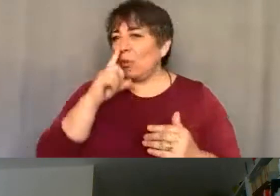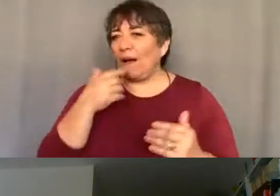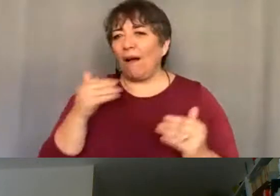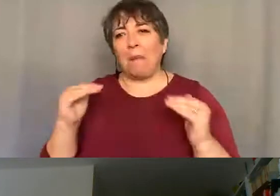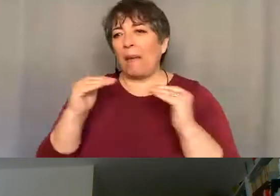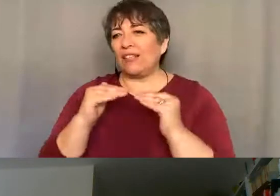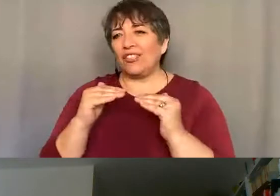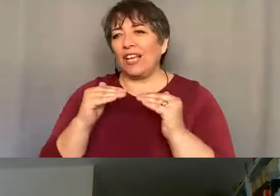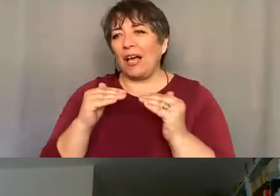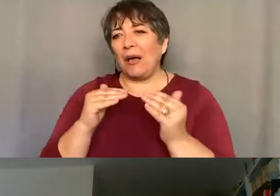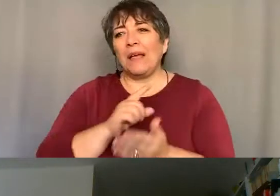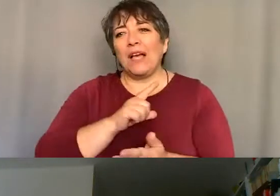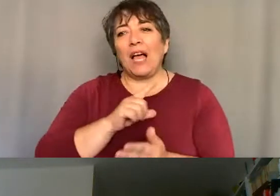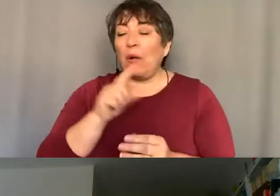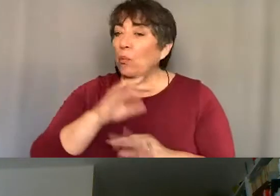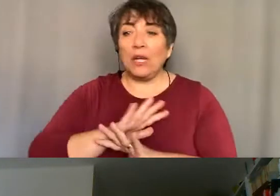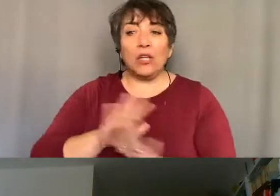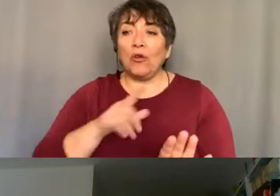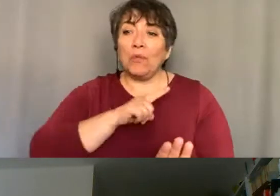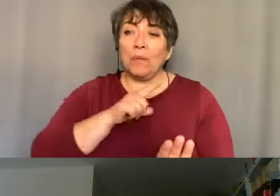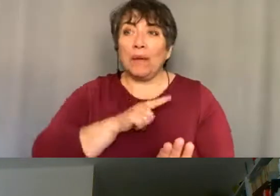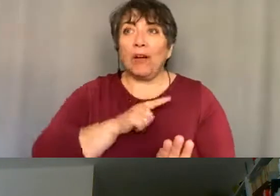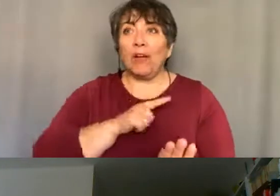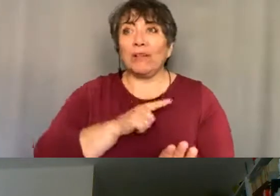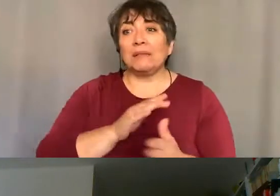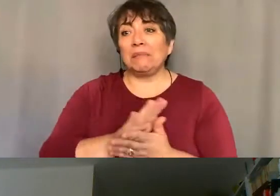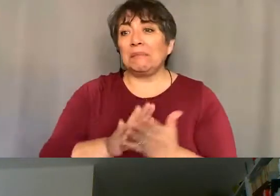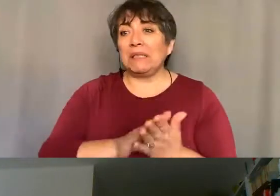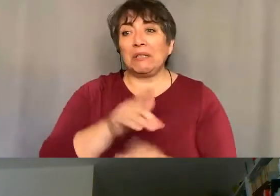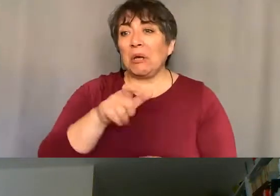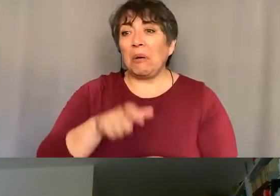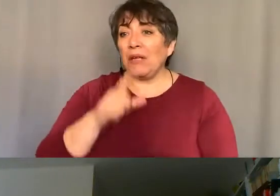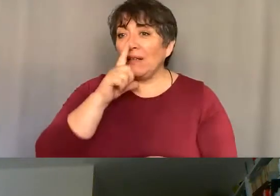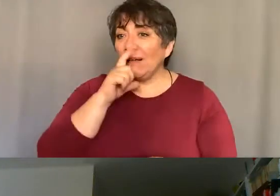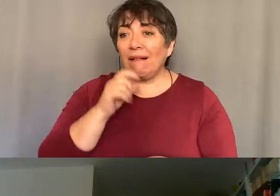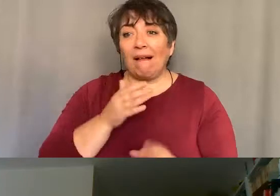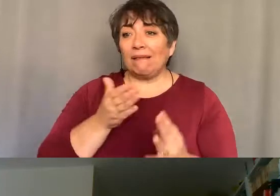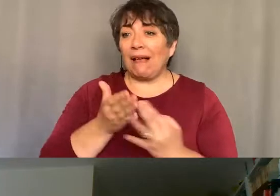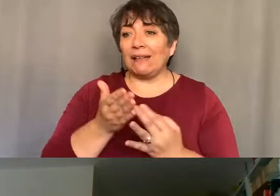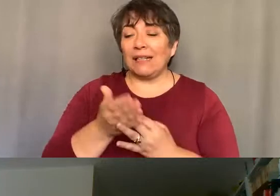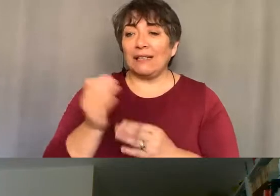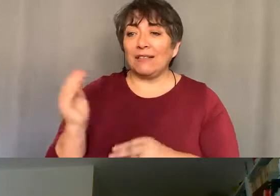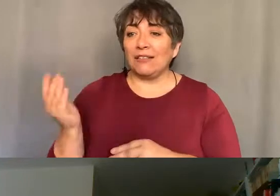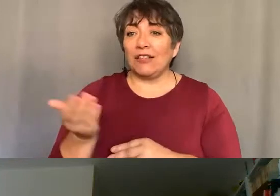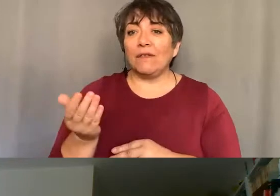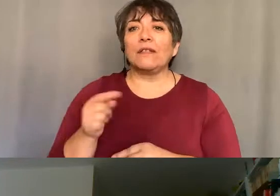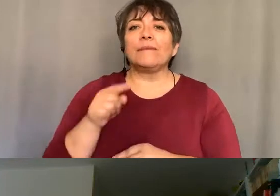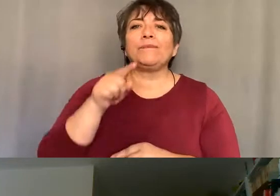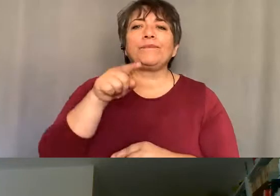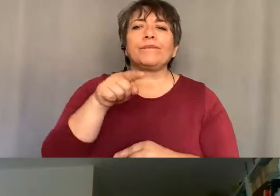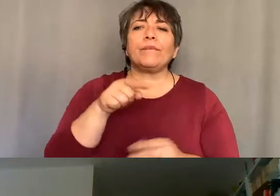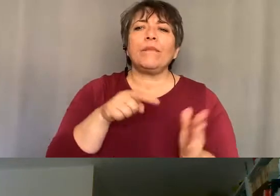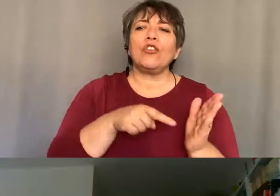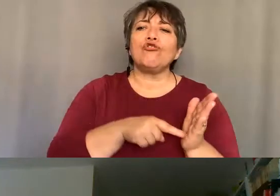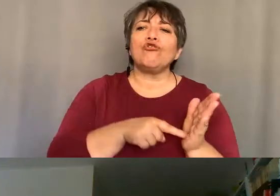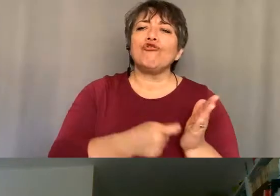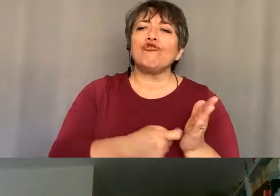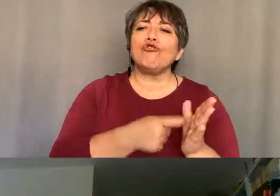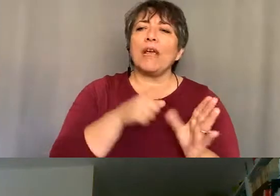people's accessibility to use the service. That's great, Kate. Thank you. And Tracy, could I come to you,